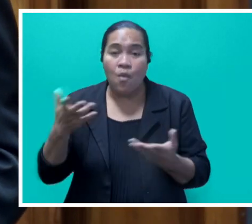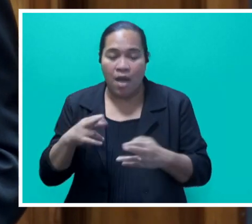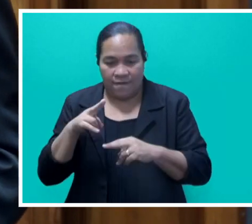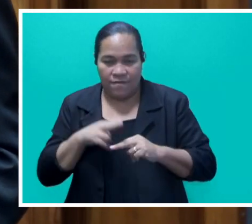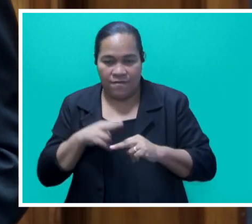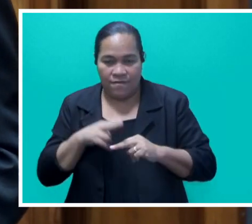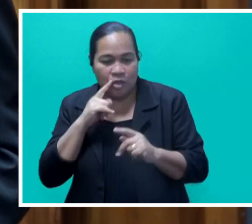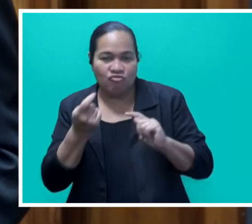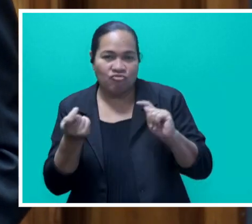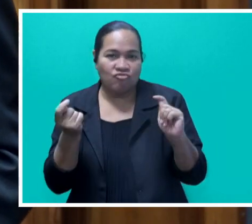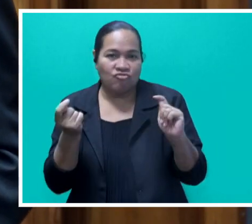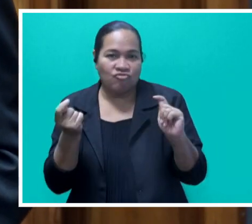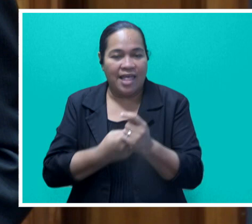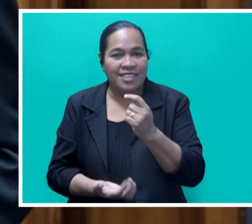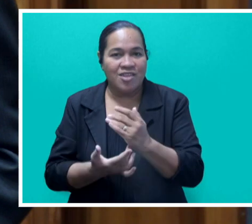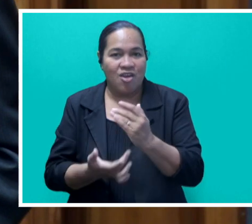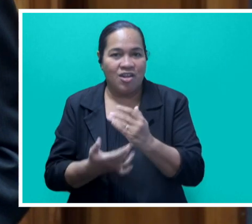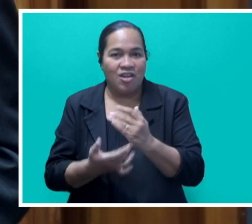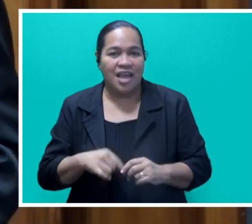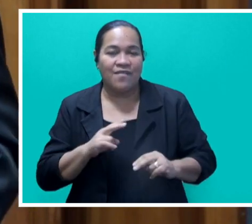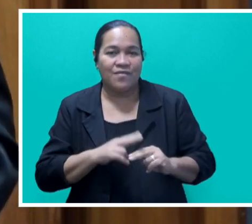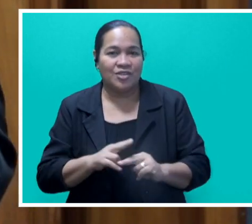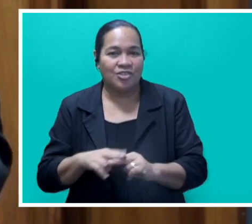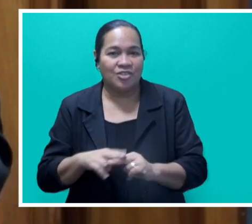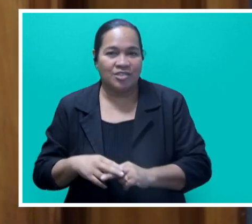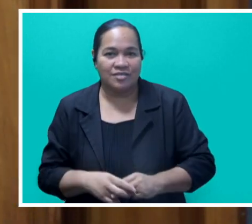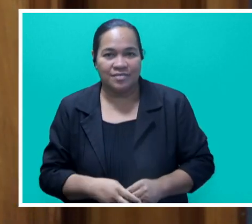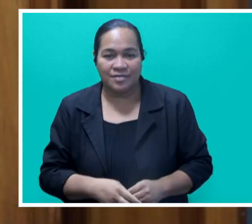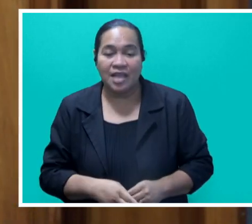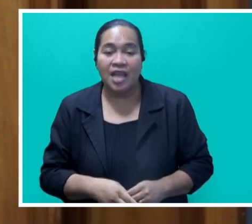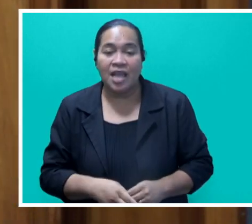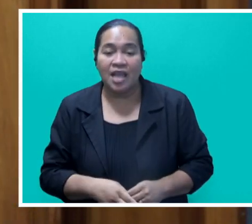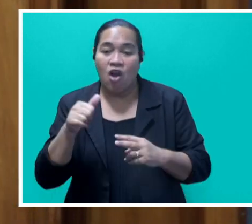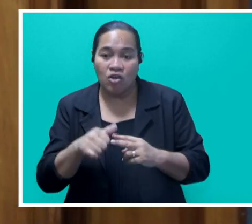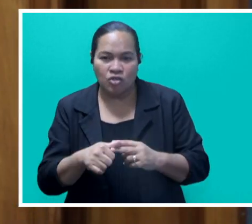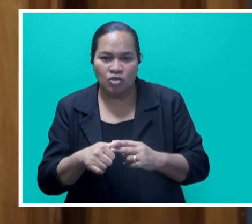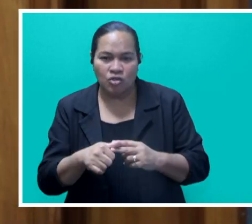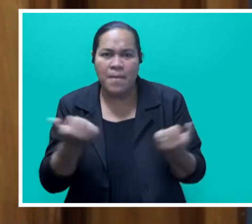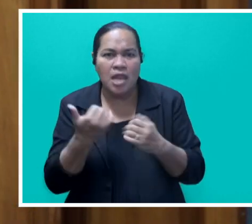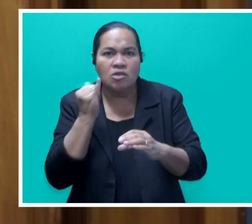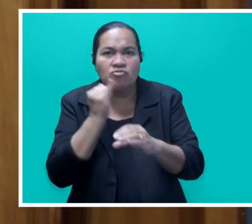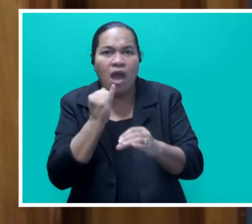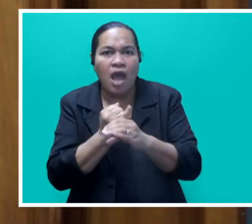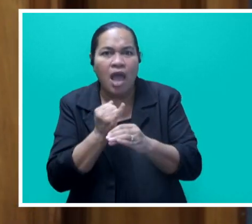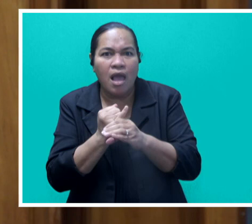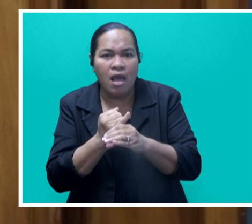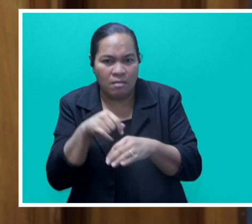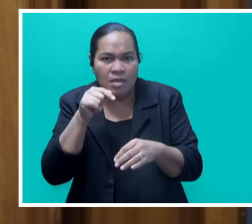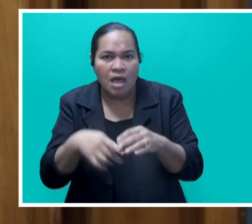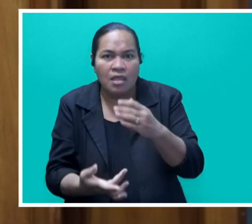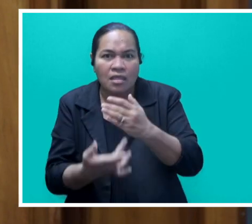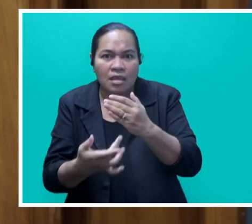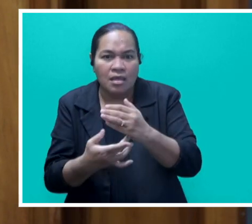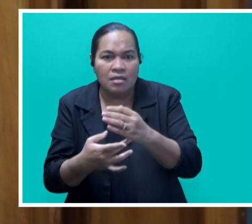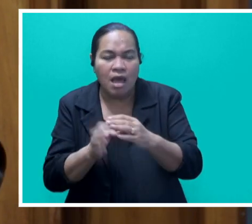the technology in Fiji. And of course, with the increasing cyber attacks, this is something that our